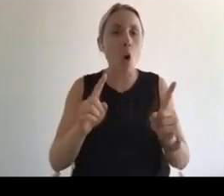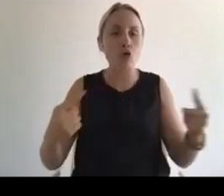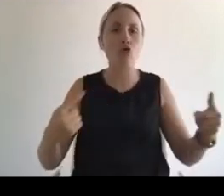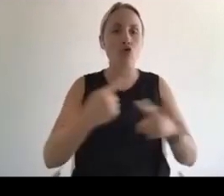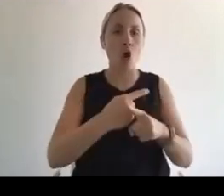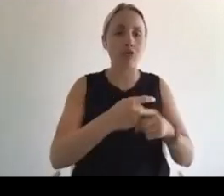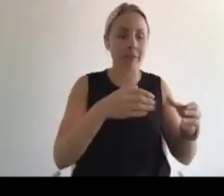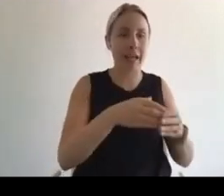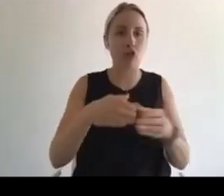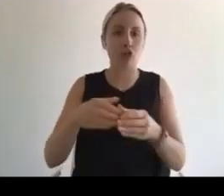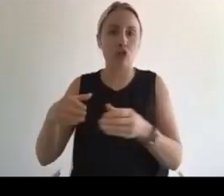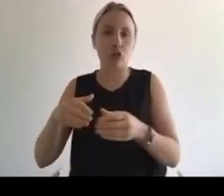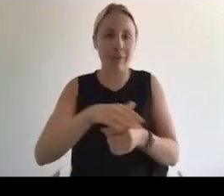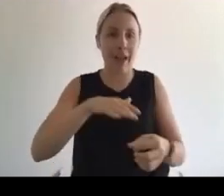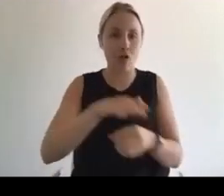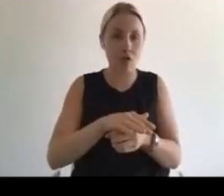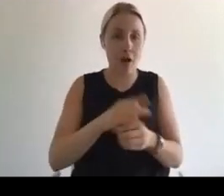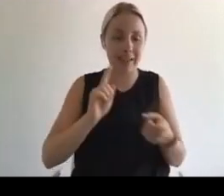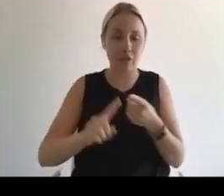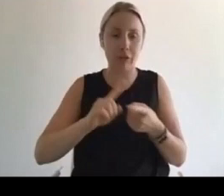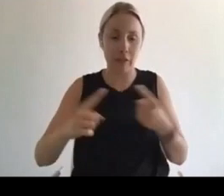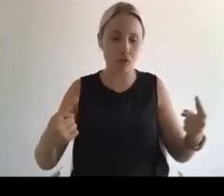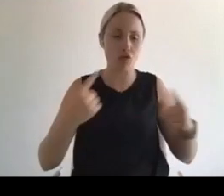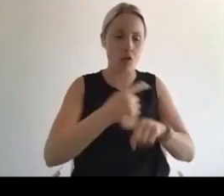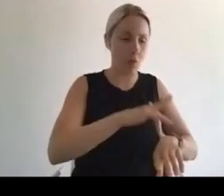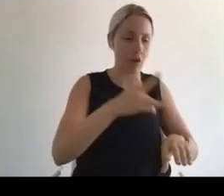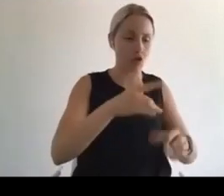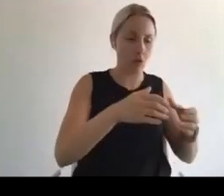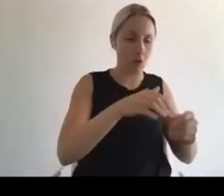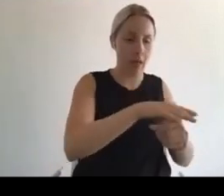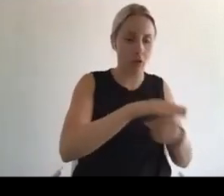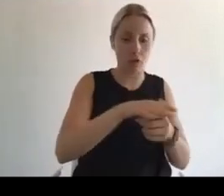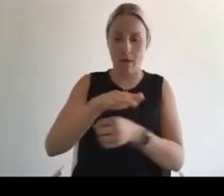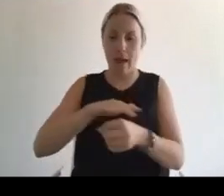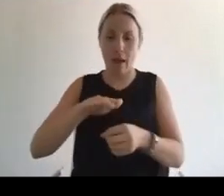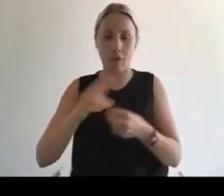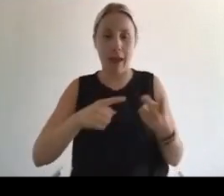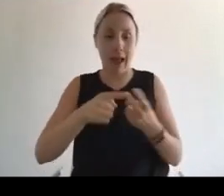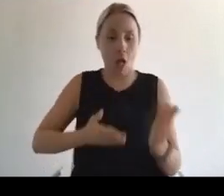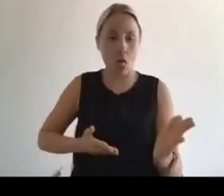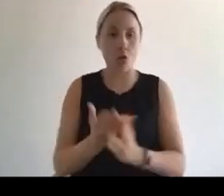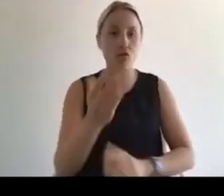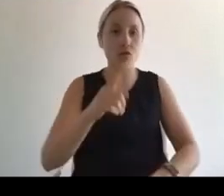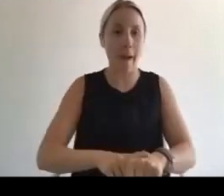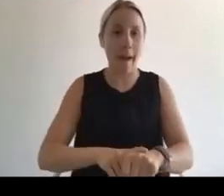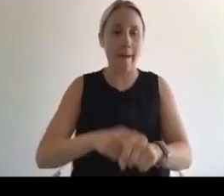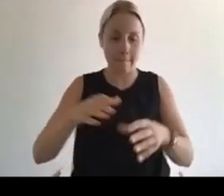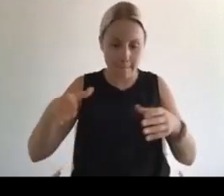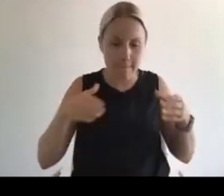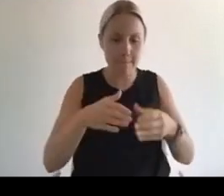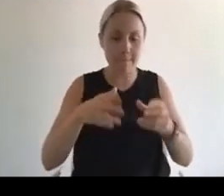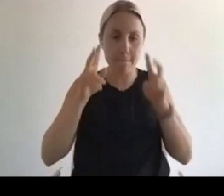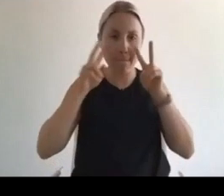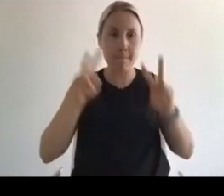which I mean just across different types of profession, but also over time, just how have professions become, has